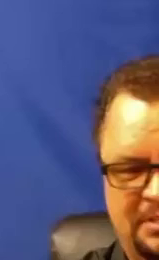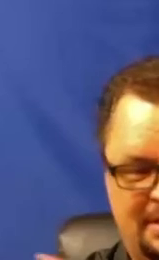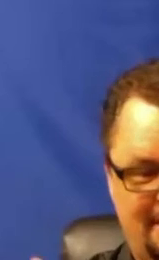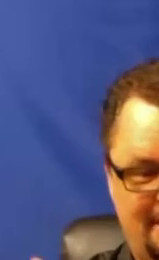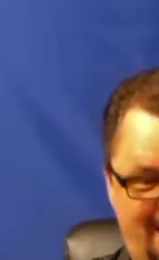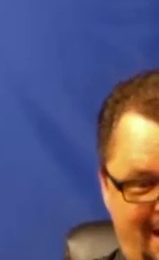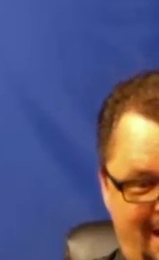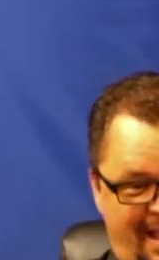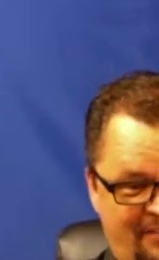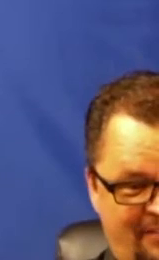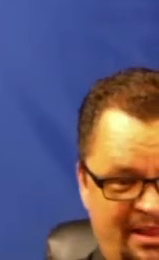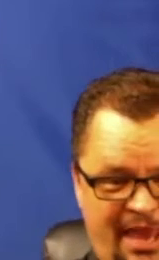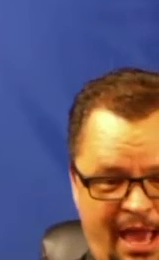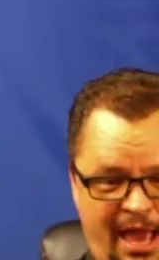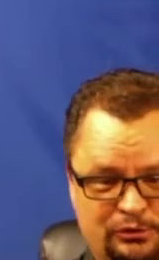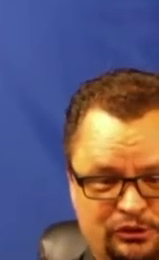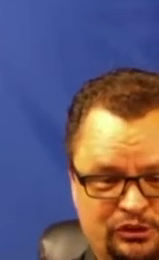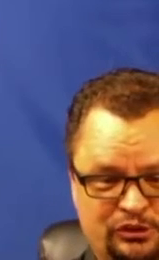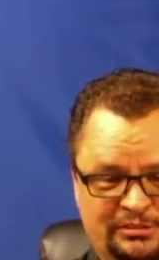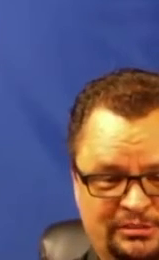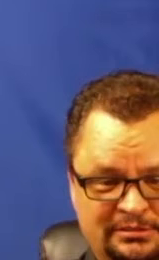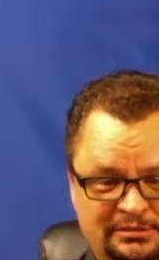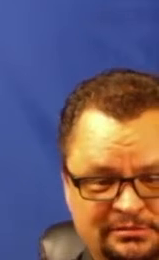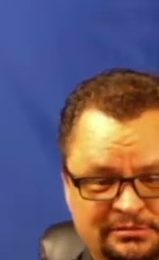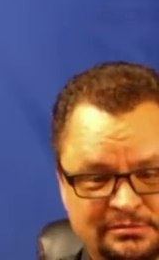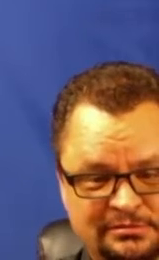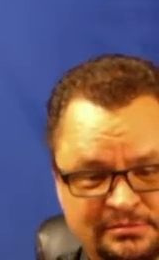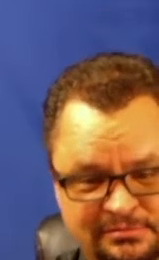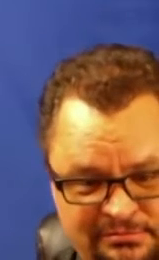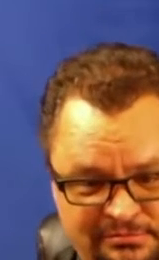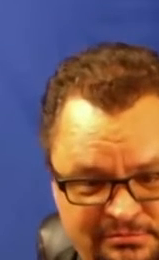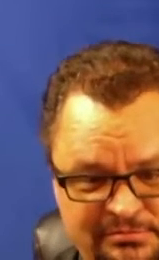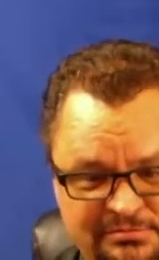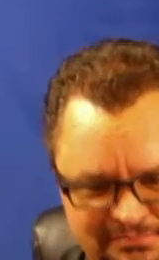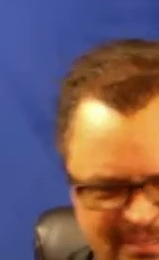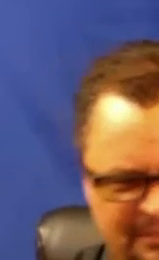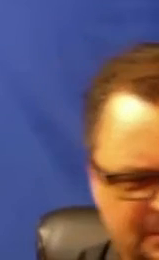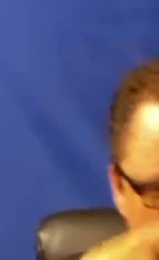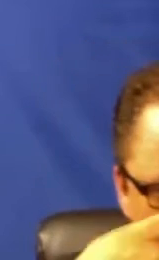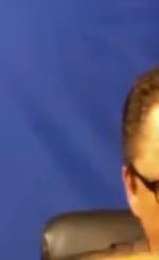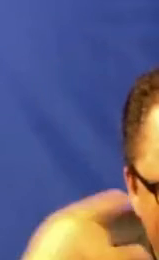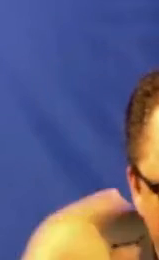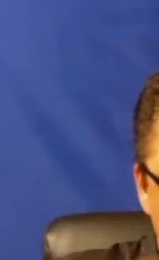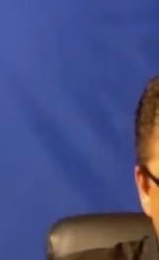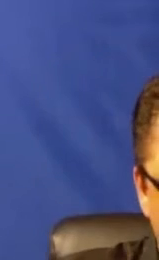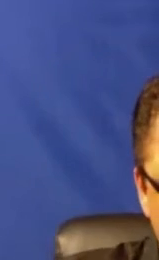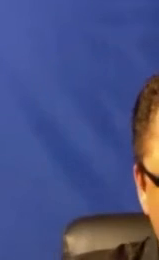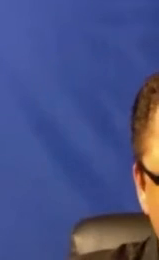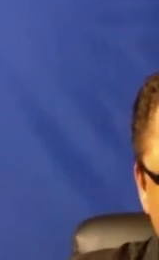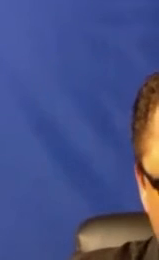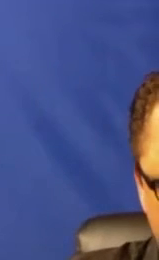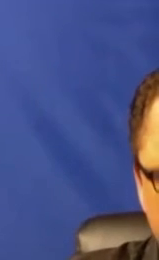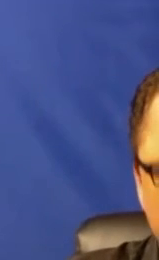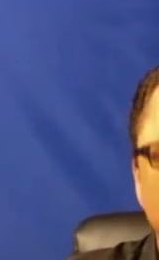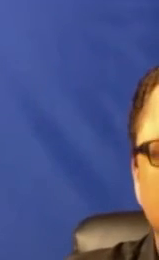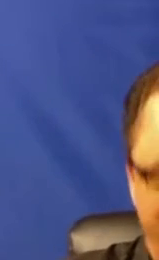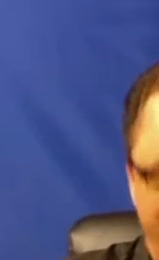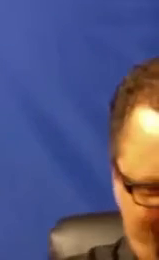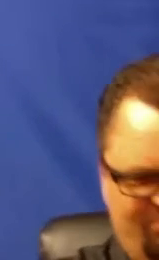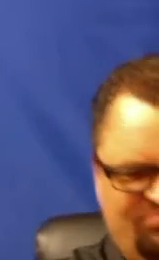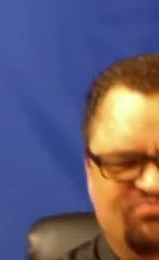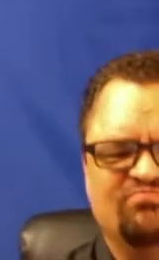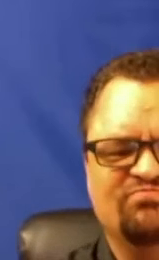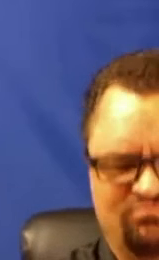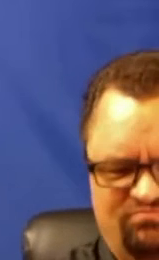So for us, a mask mandate has been huge and has really meant that school can be as normal as possible, both